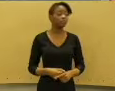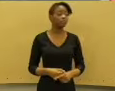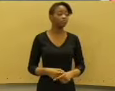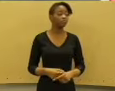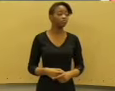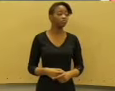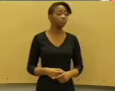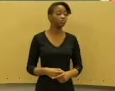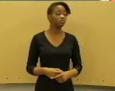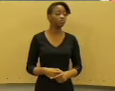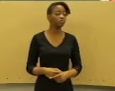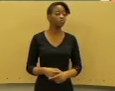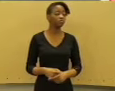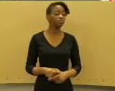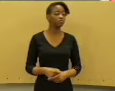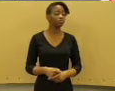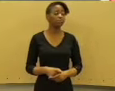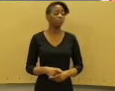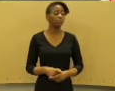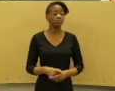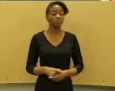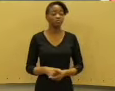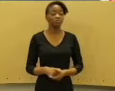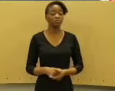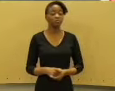Yes. Yeah, that's it for now.